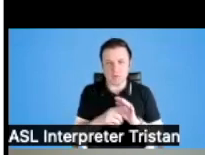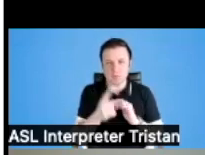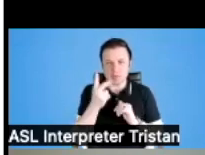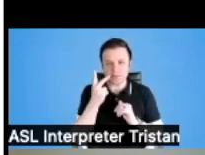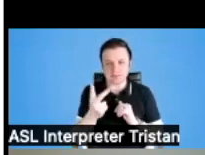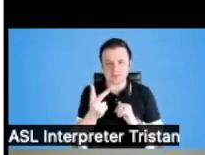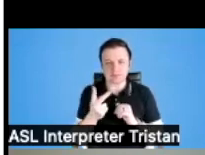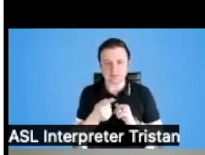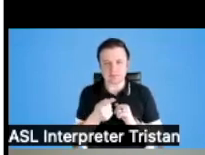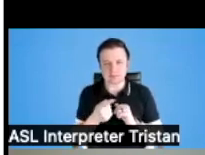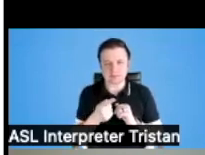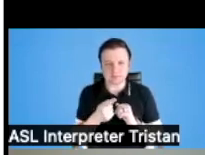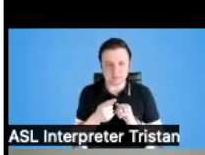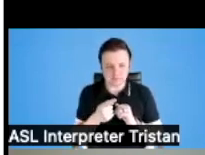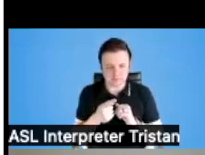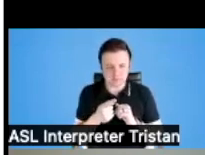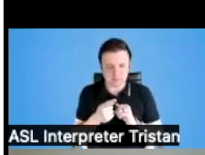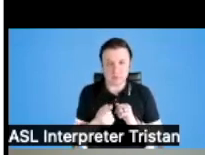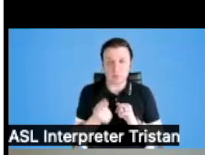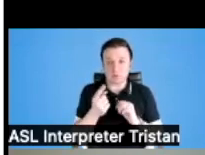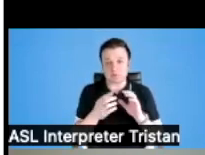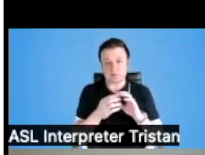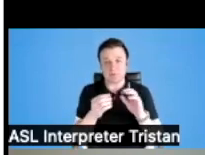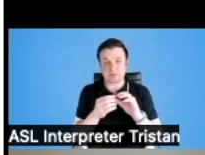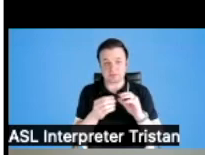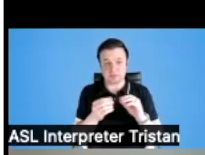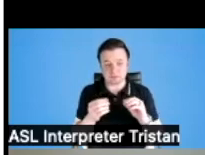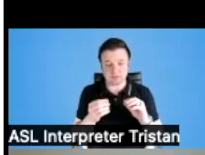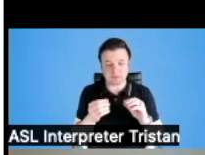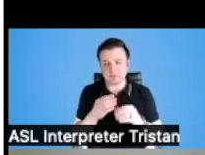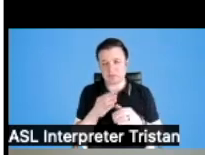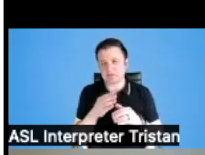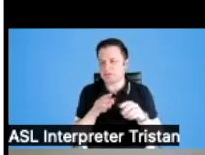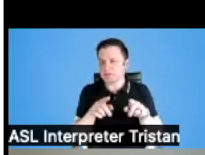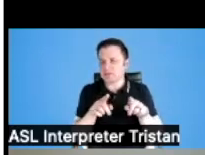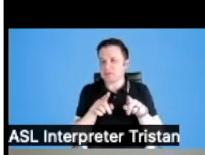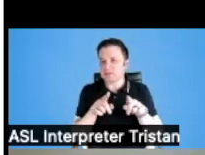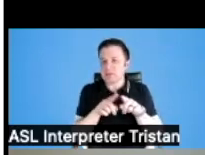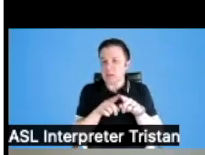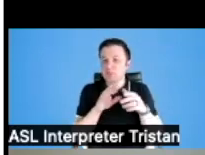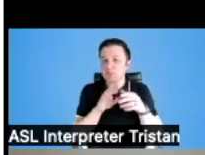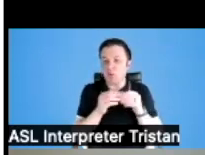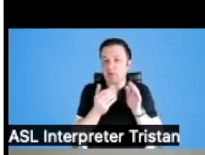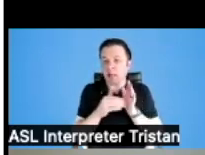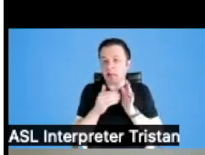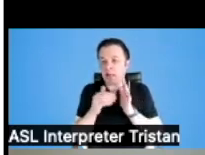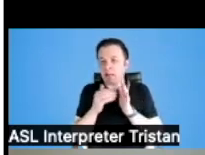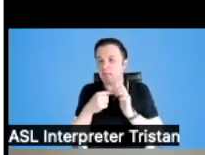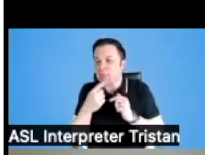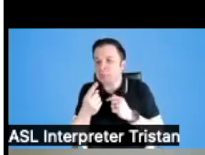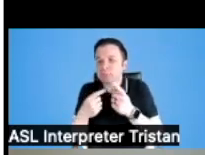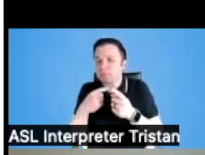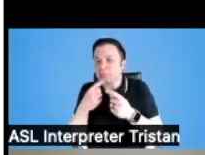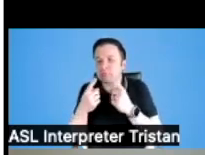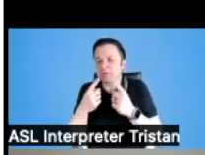now. One of them says, sharing the same story can be exhausting. Is there a thing that